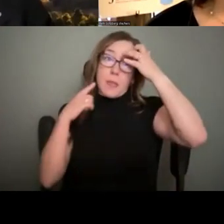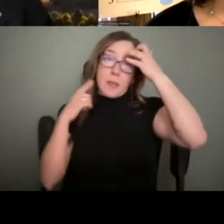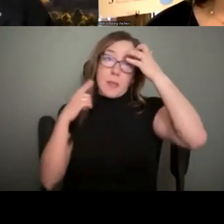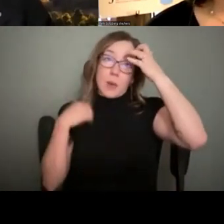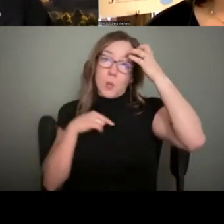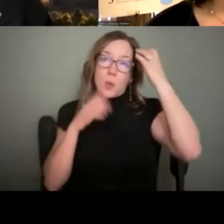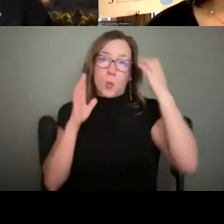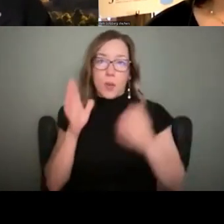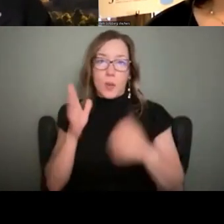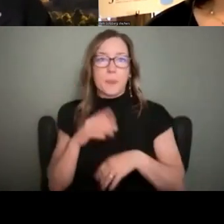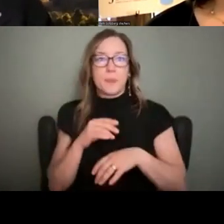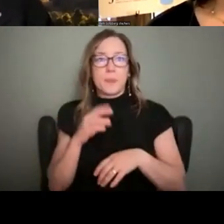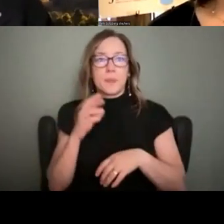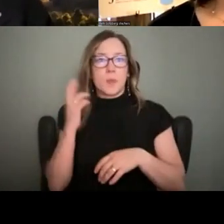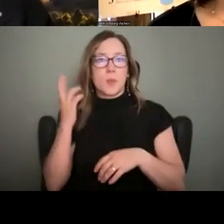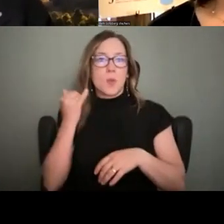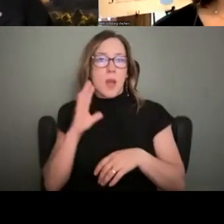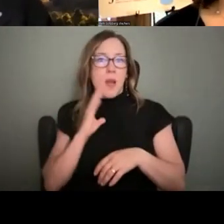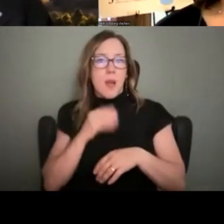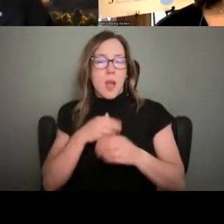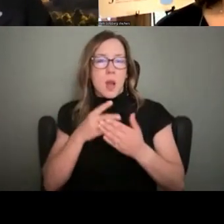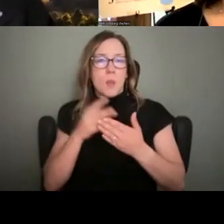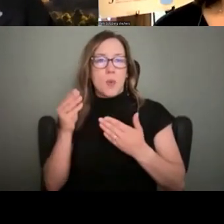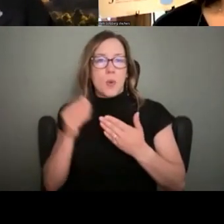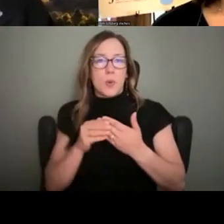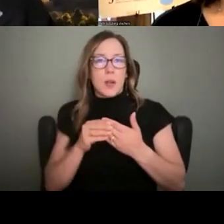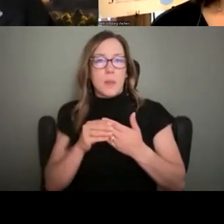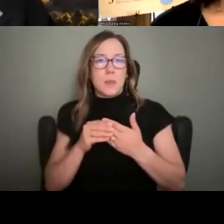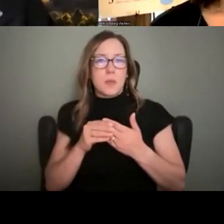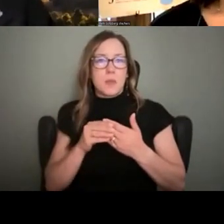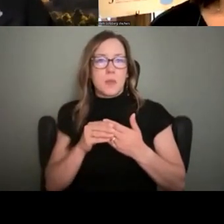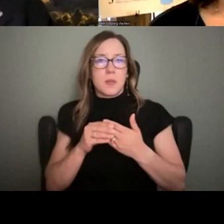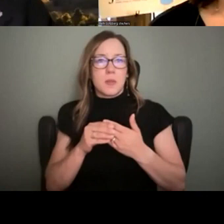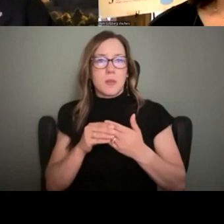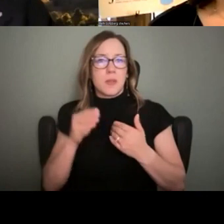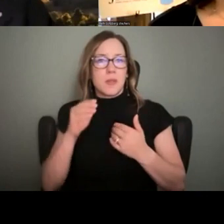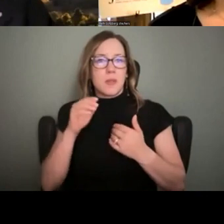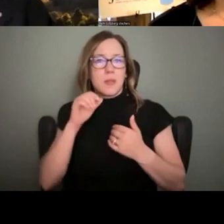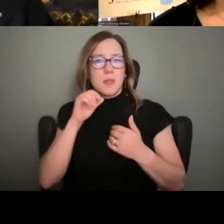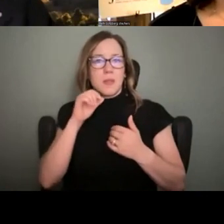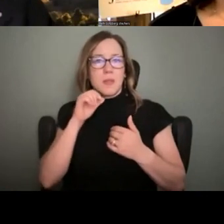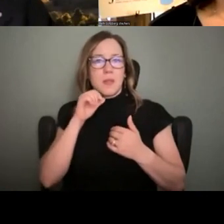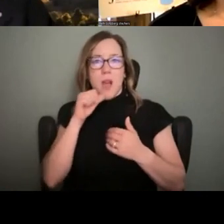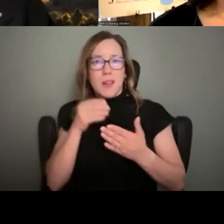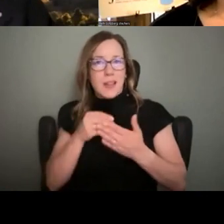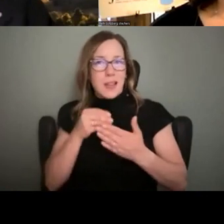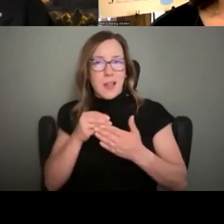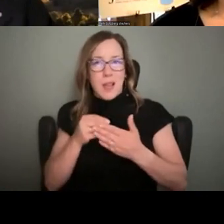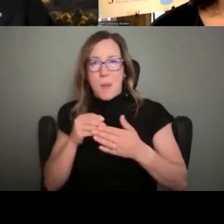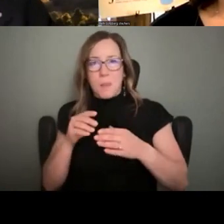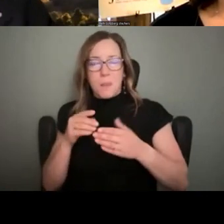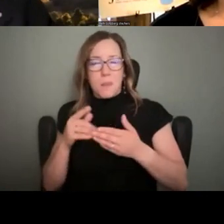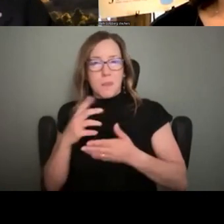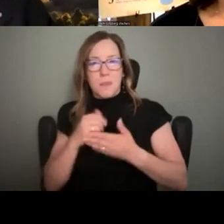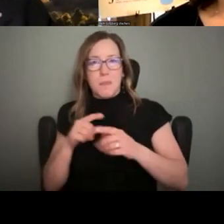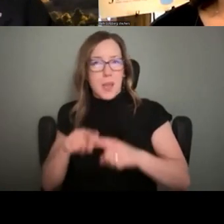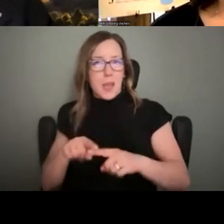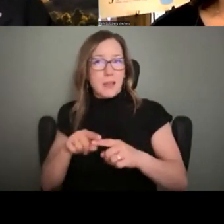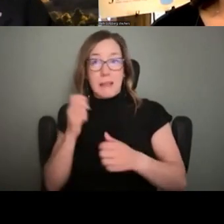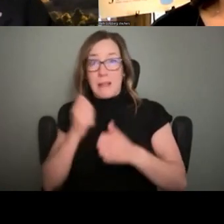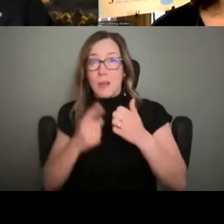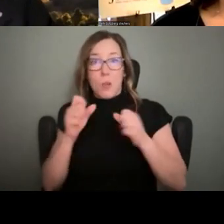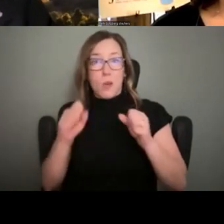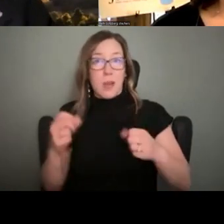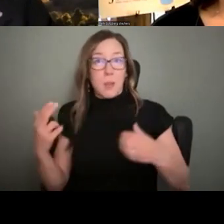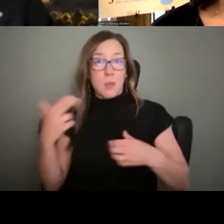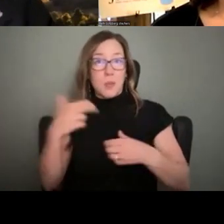I think that we would be because our programs, they're not income-based. Anybody can participate,